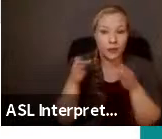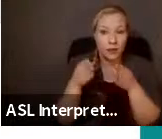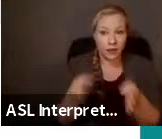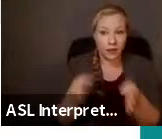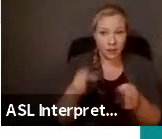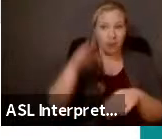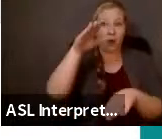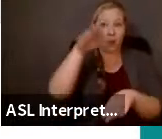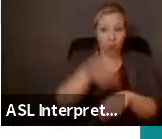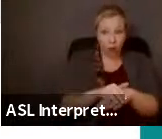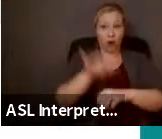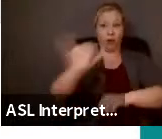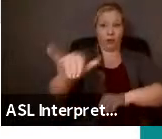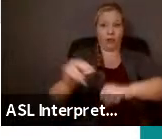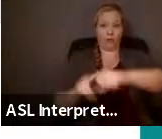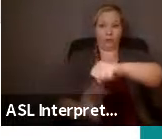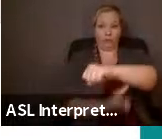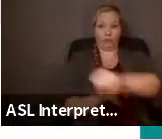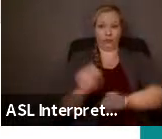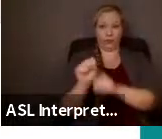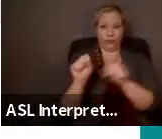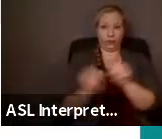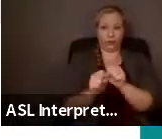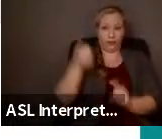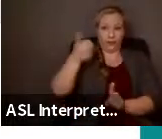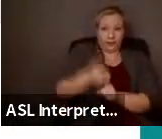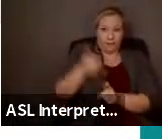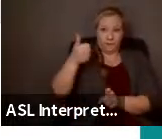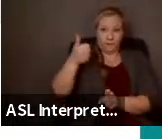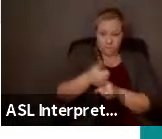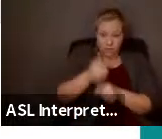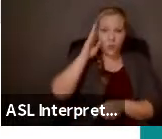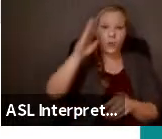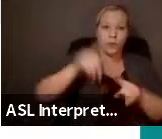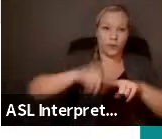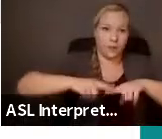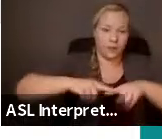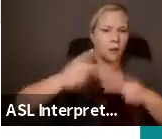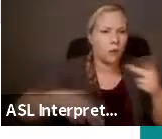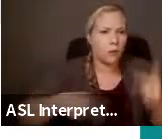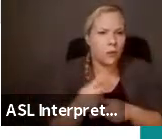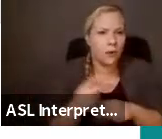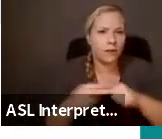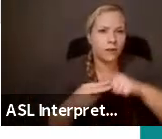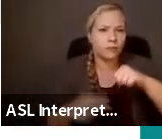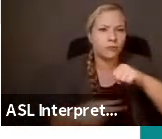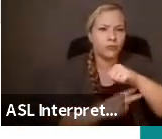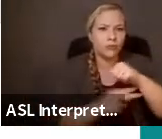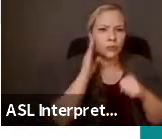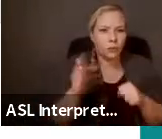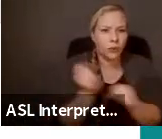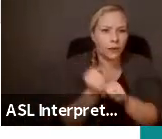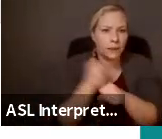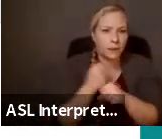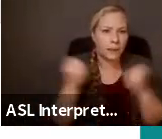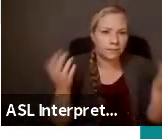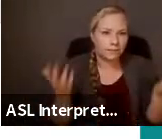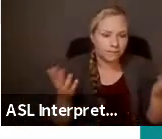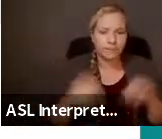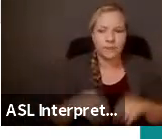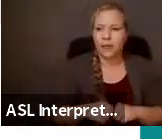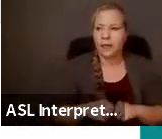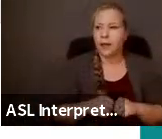is going to depend on, obviously the type of bridge it is and how the various pieces of